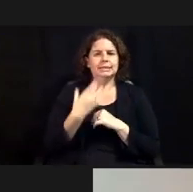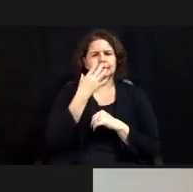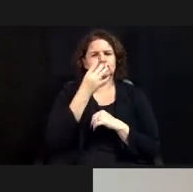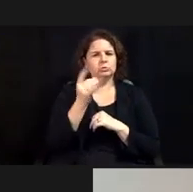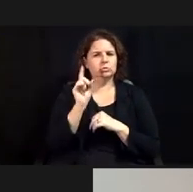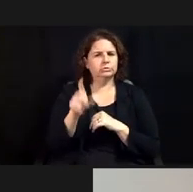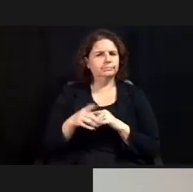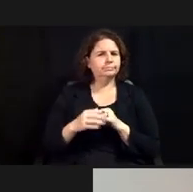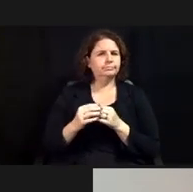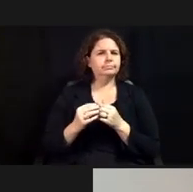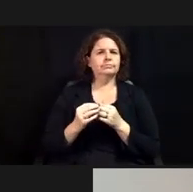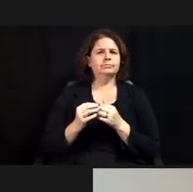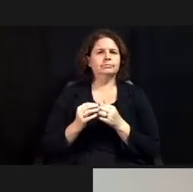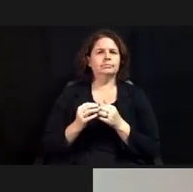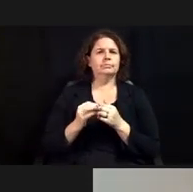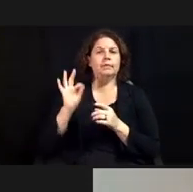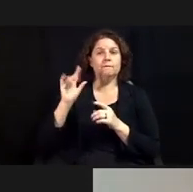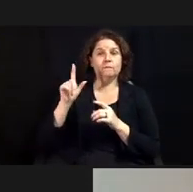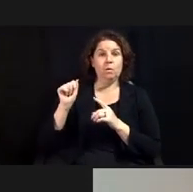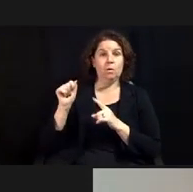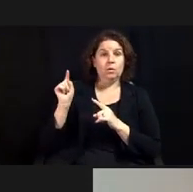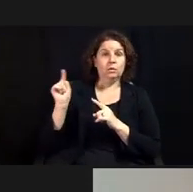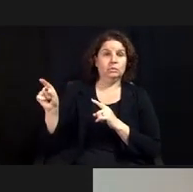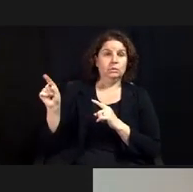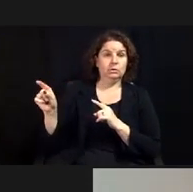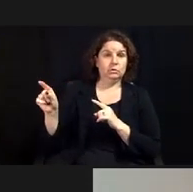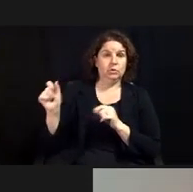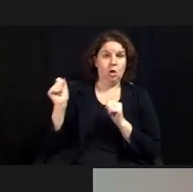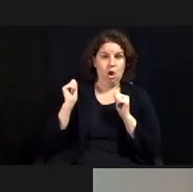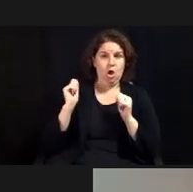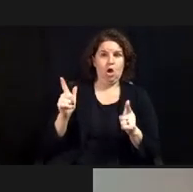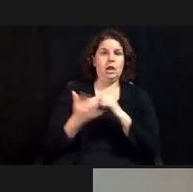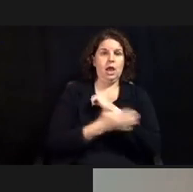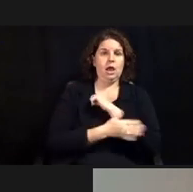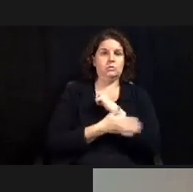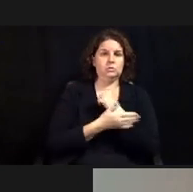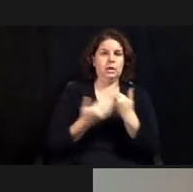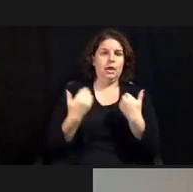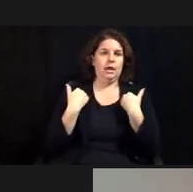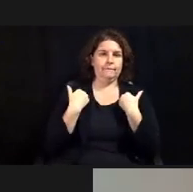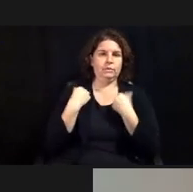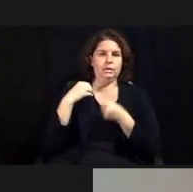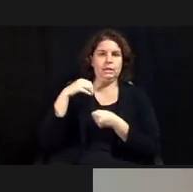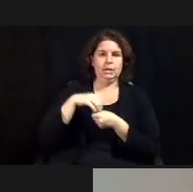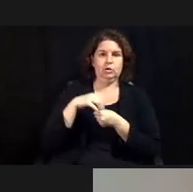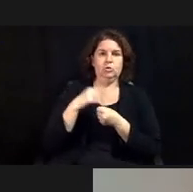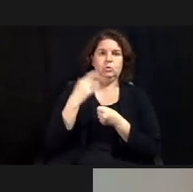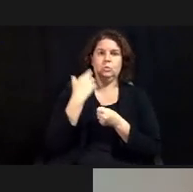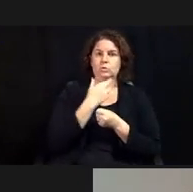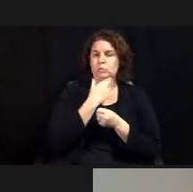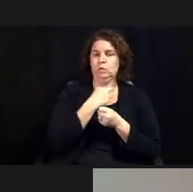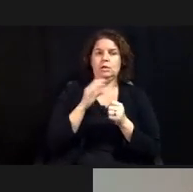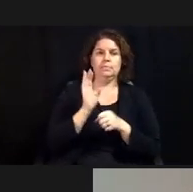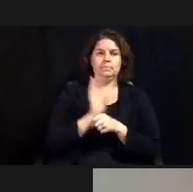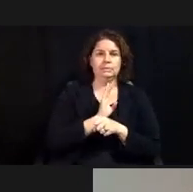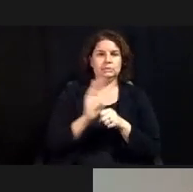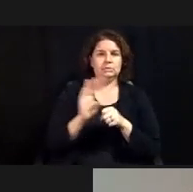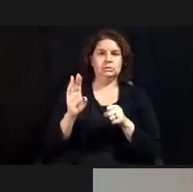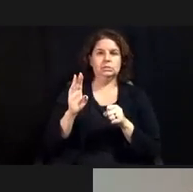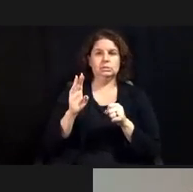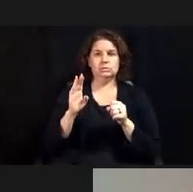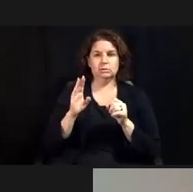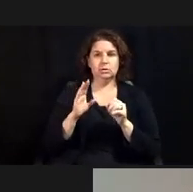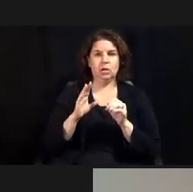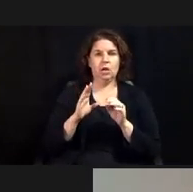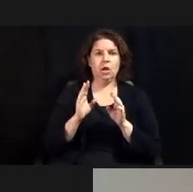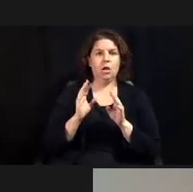Florida, all counties have indoor restaurants and other business open at some level of capacity. Yet